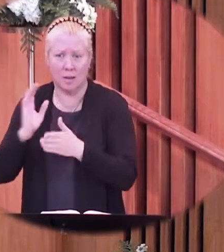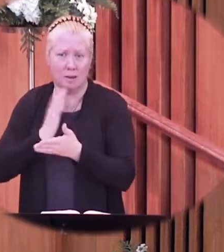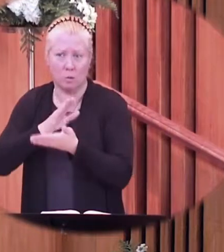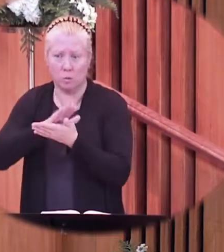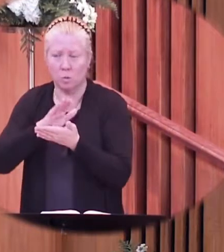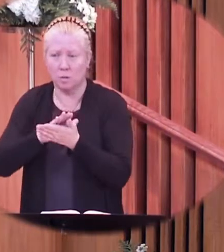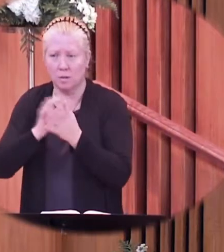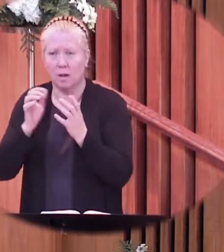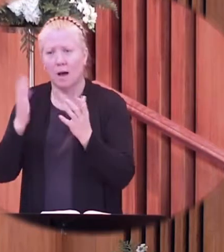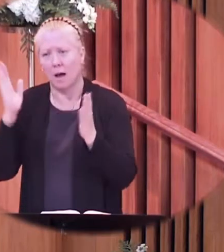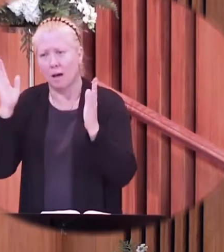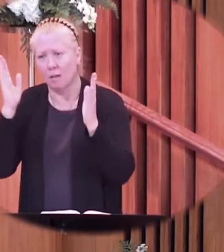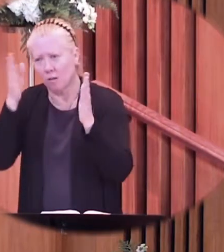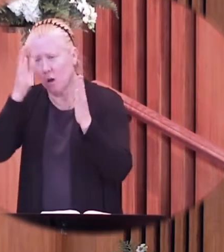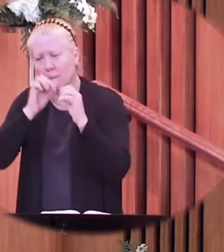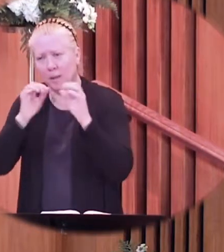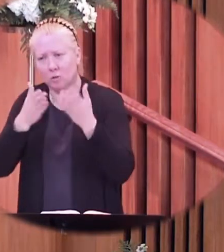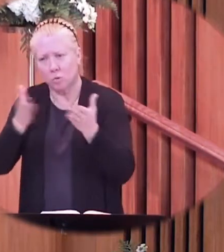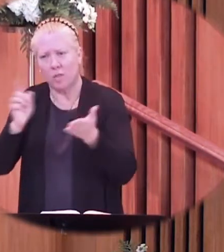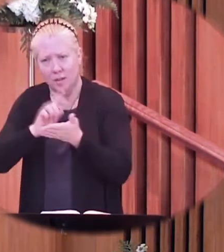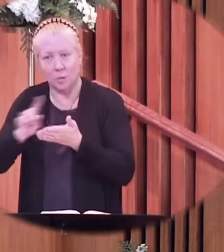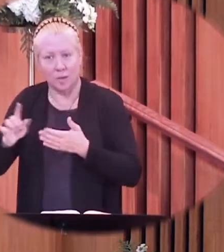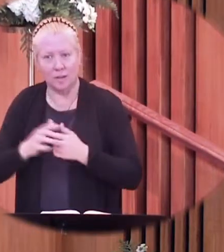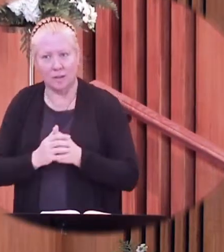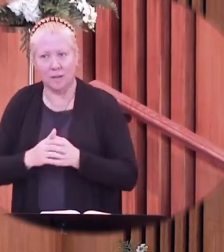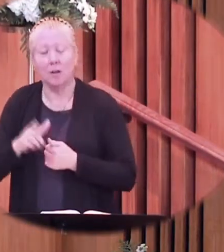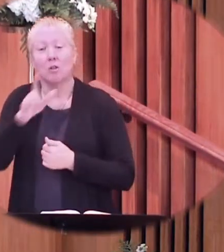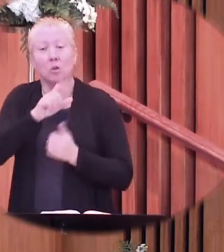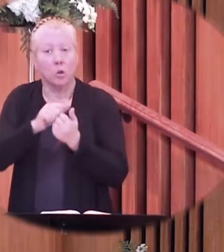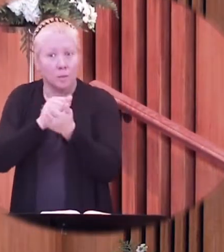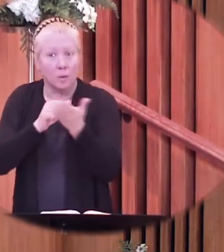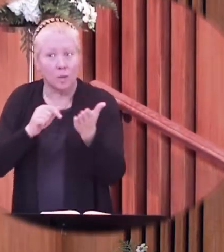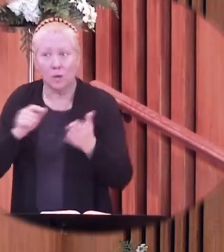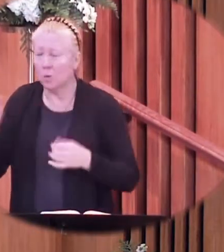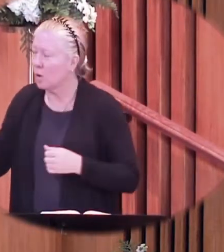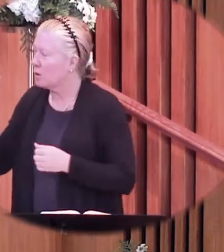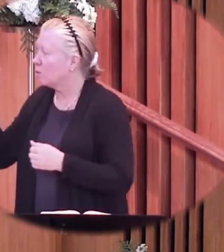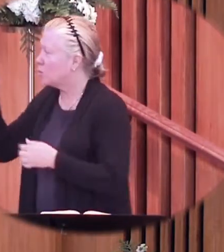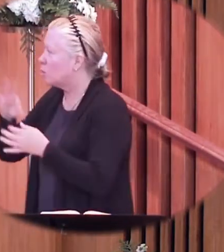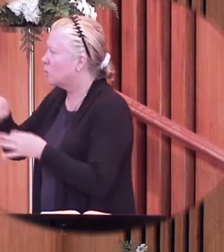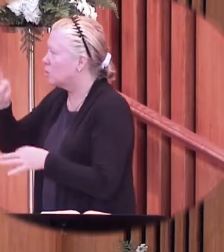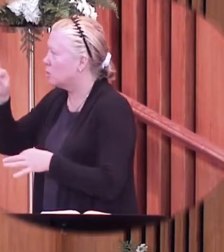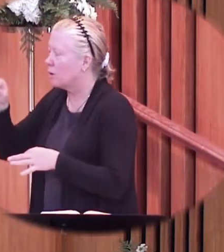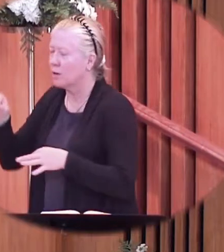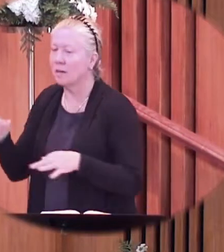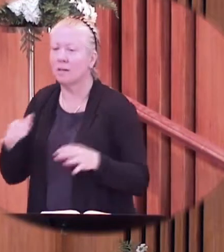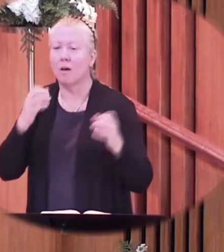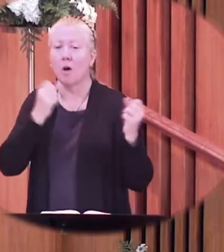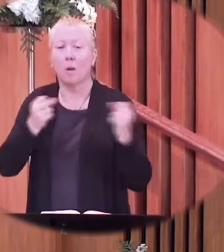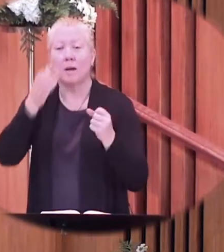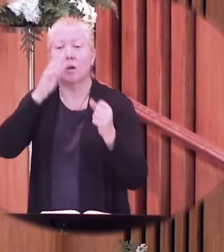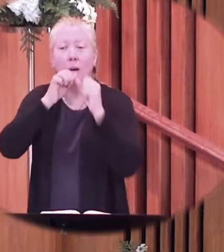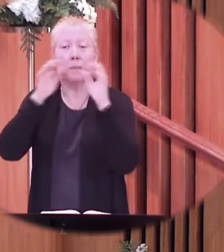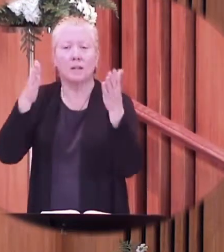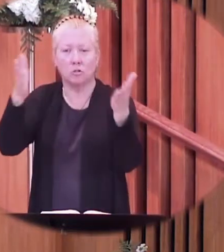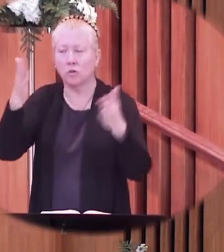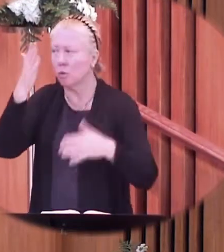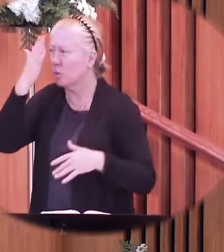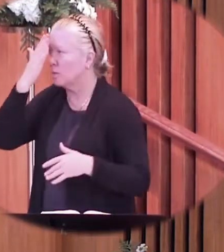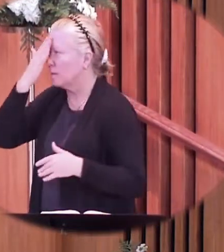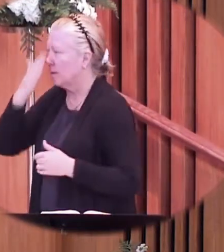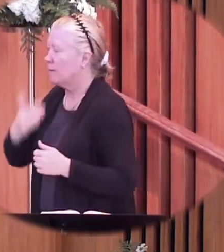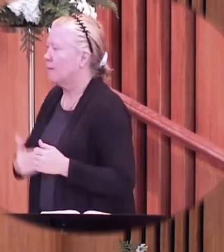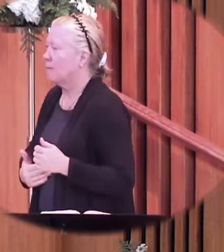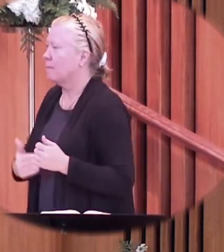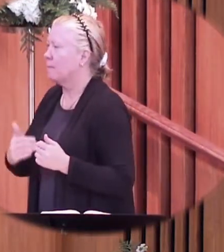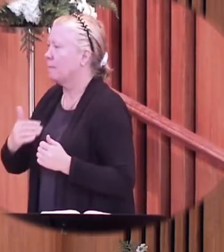week. And may the Lord be with you. And with your spirit. May Almighty God bless you, the